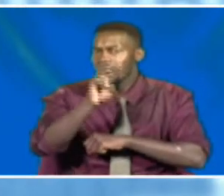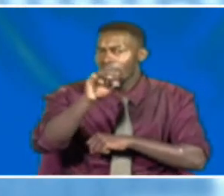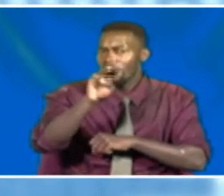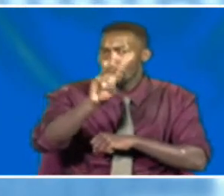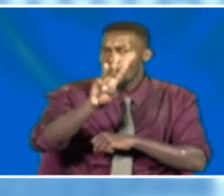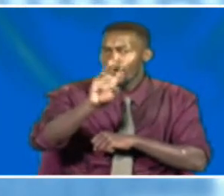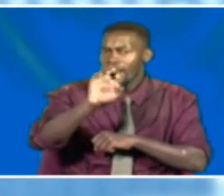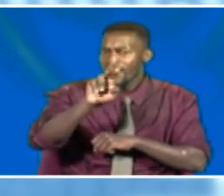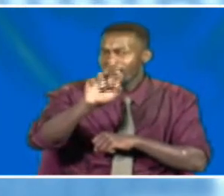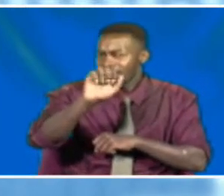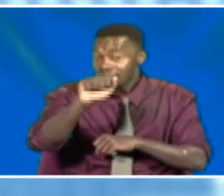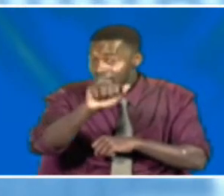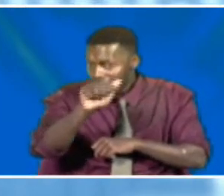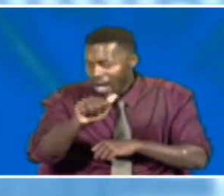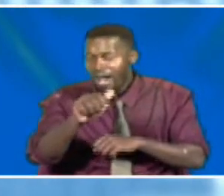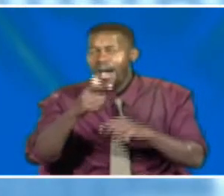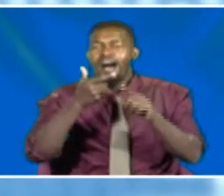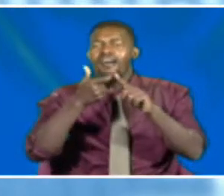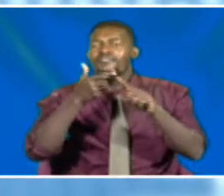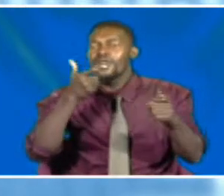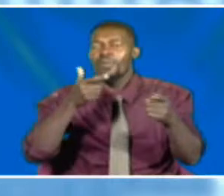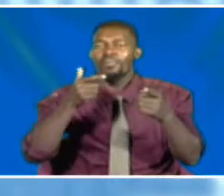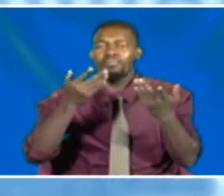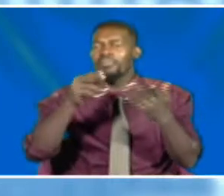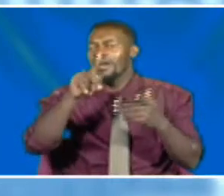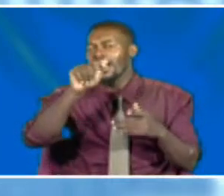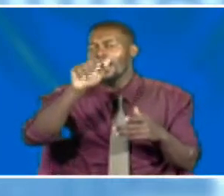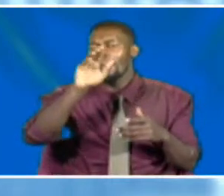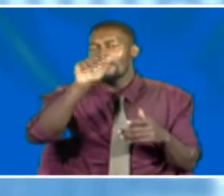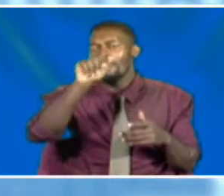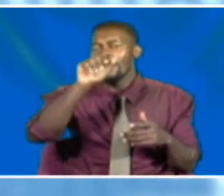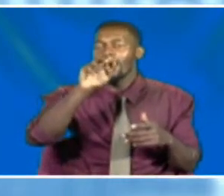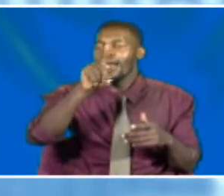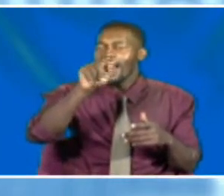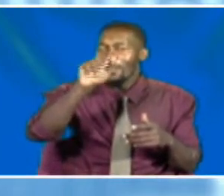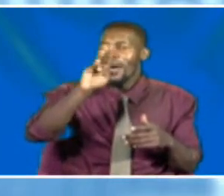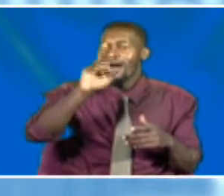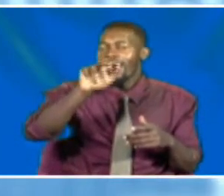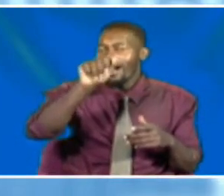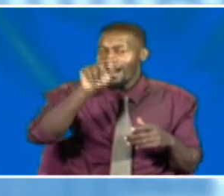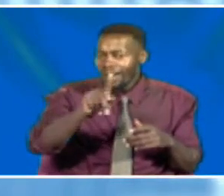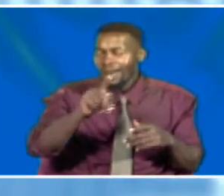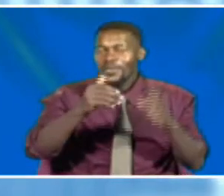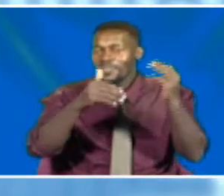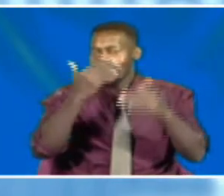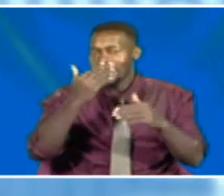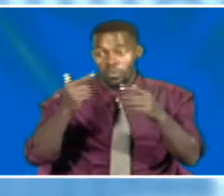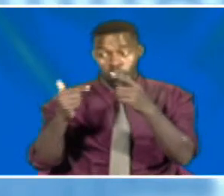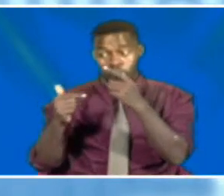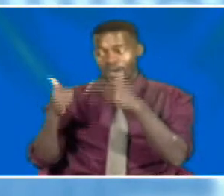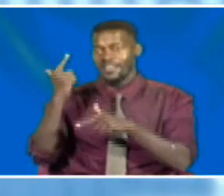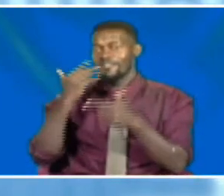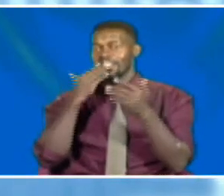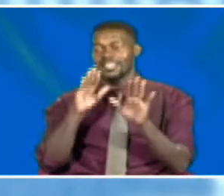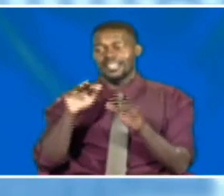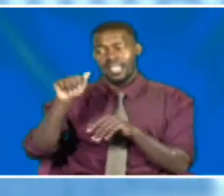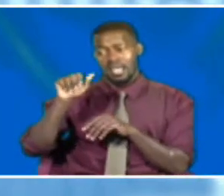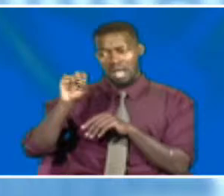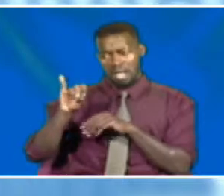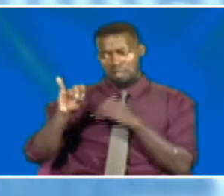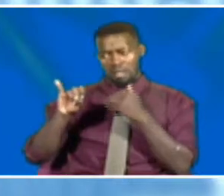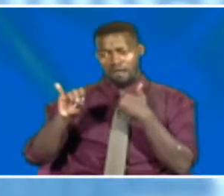Kabarak University is actually the student that emerged the winner in the competition. His AI model